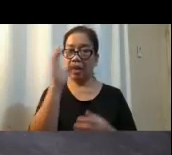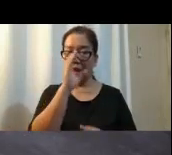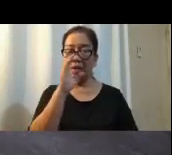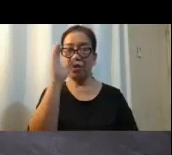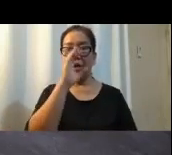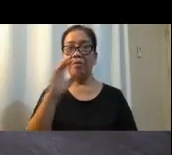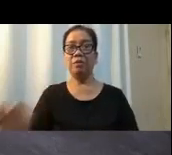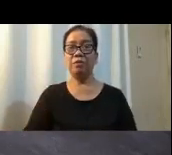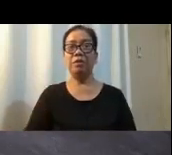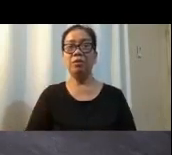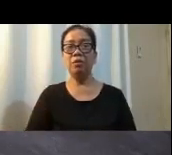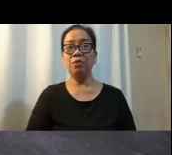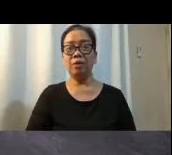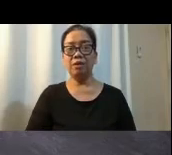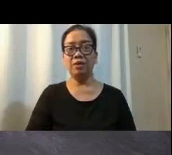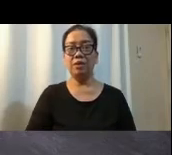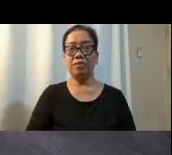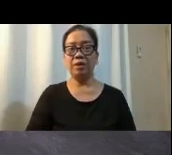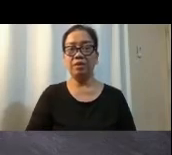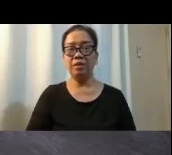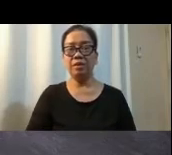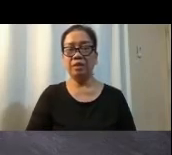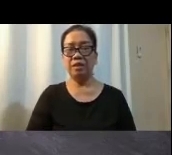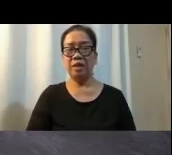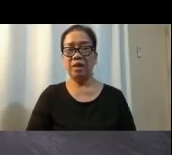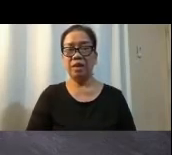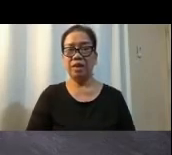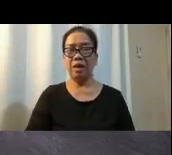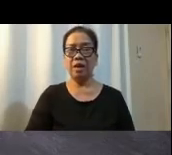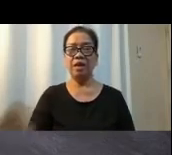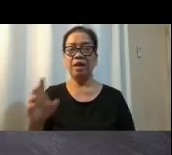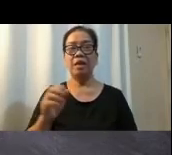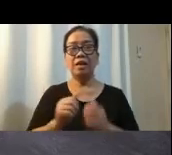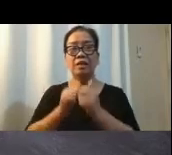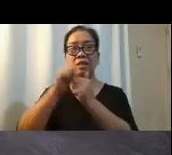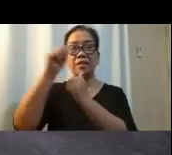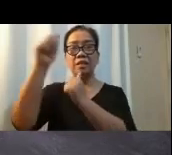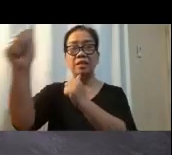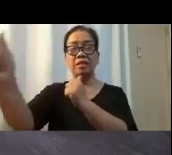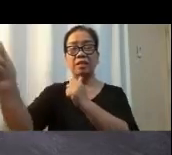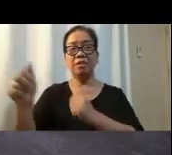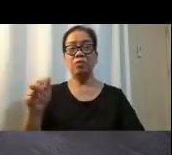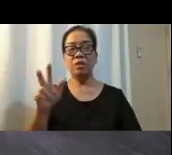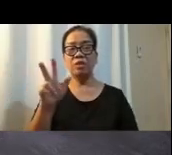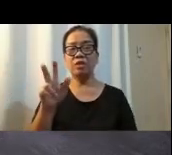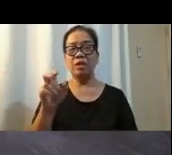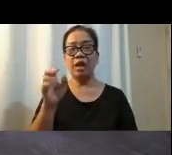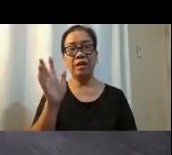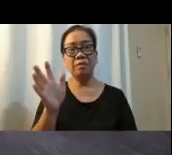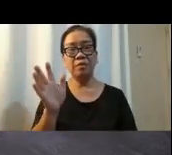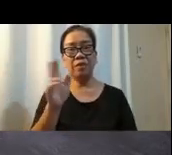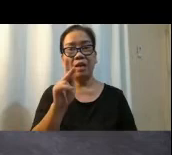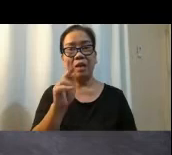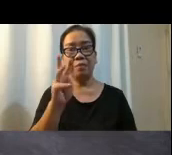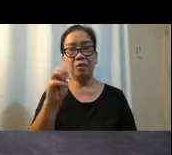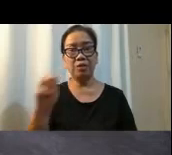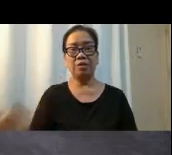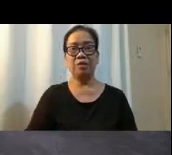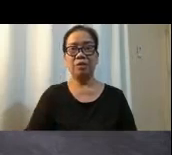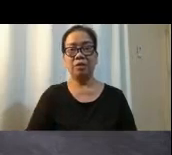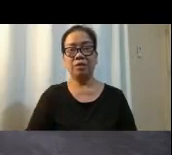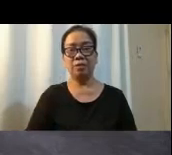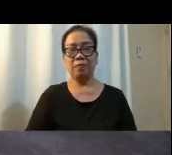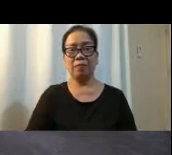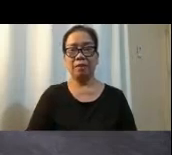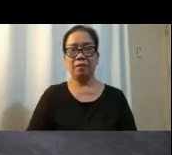Now, again, you have to look what is given. Here, distance is given, which is 350